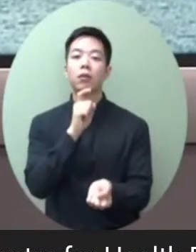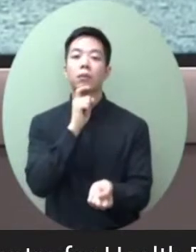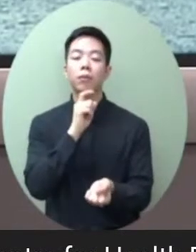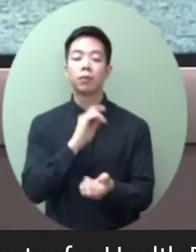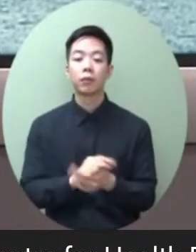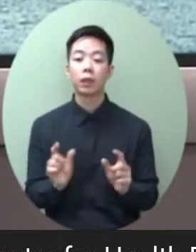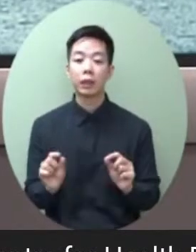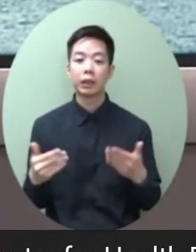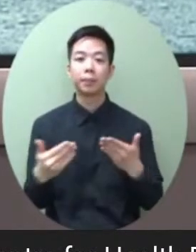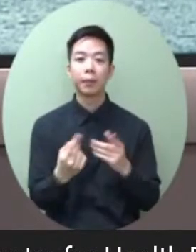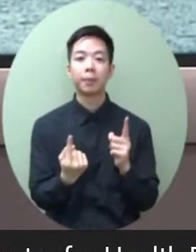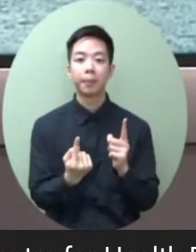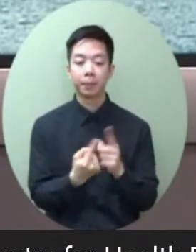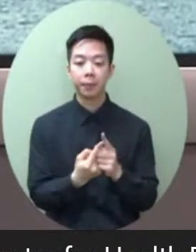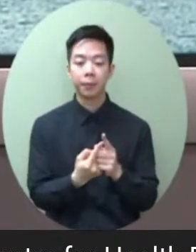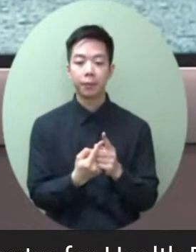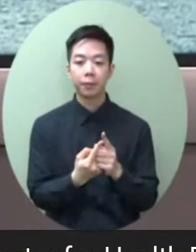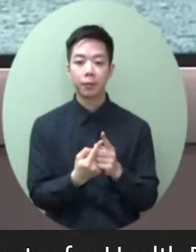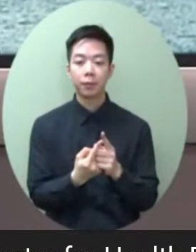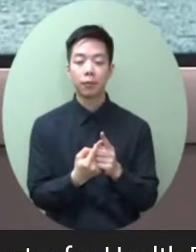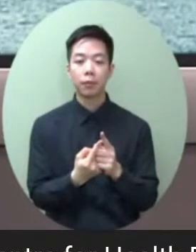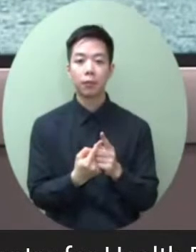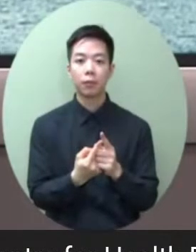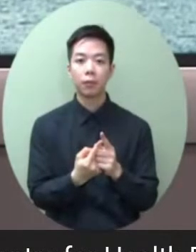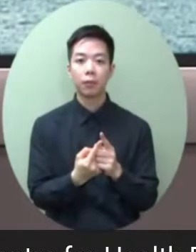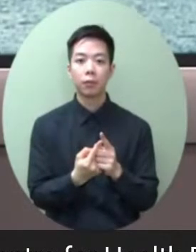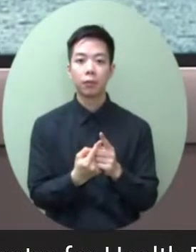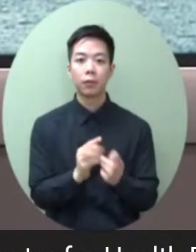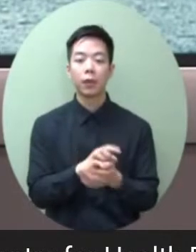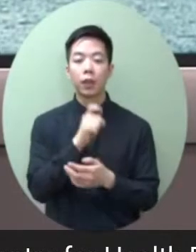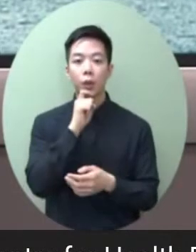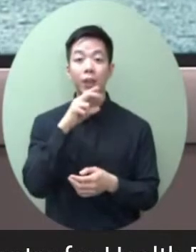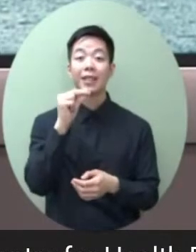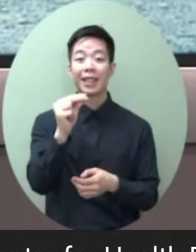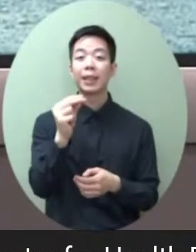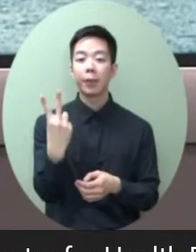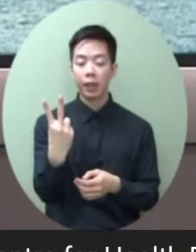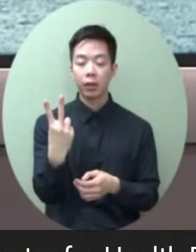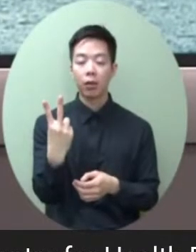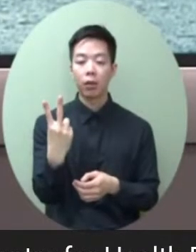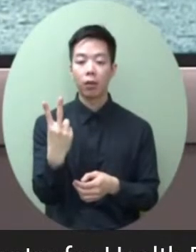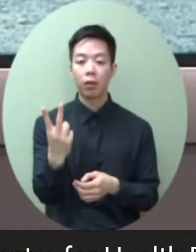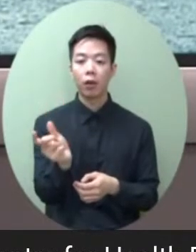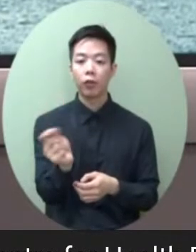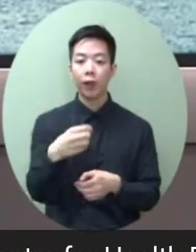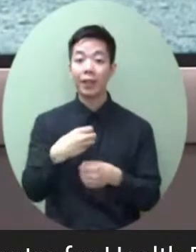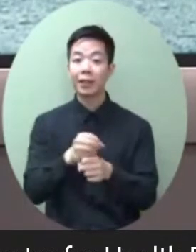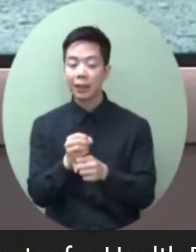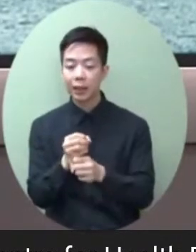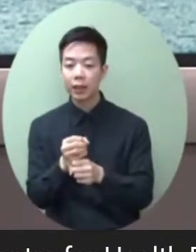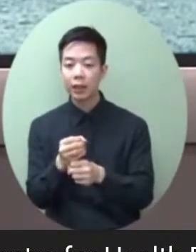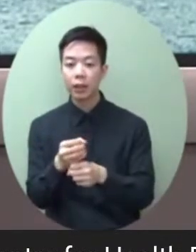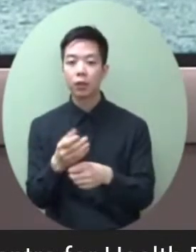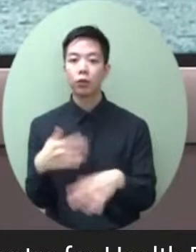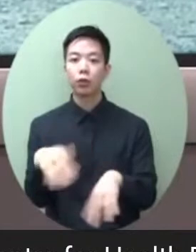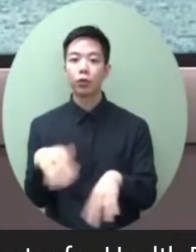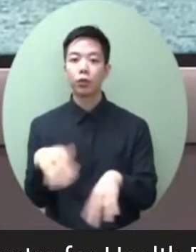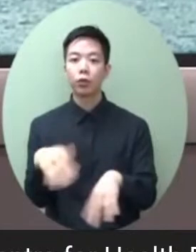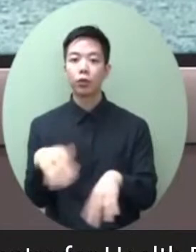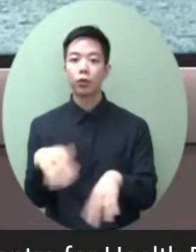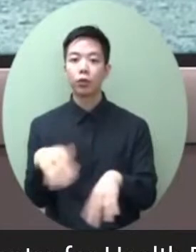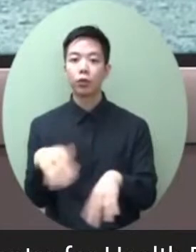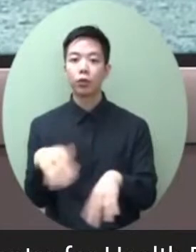actually have positive results in the rapid antigen tests. I should say 72. Sorry, it should be 72